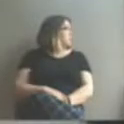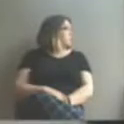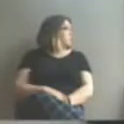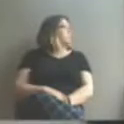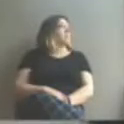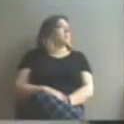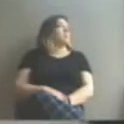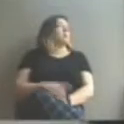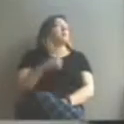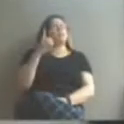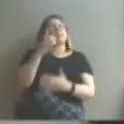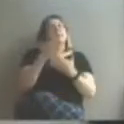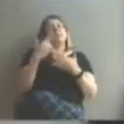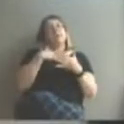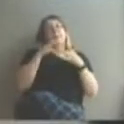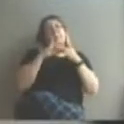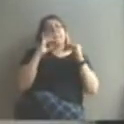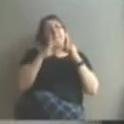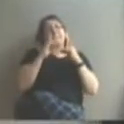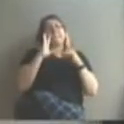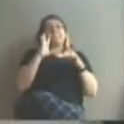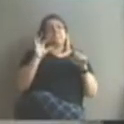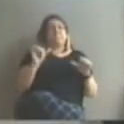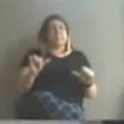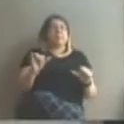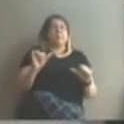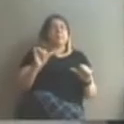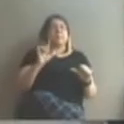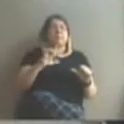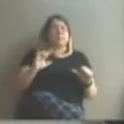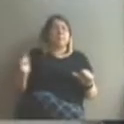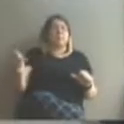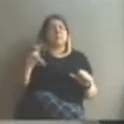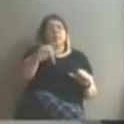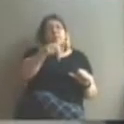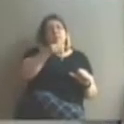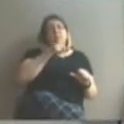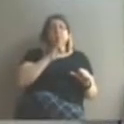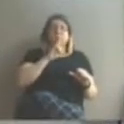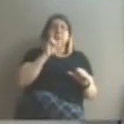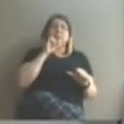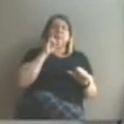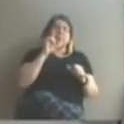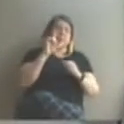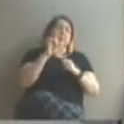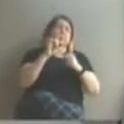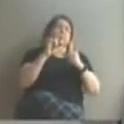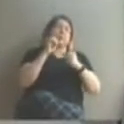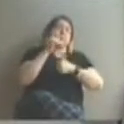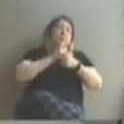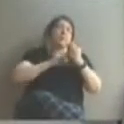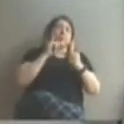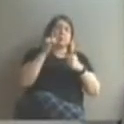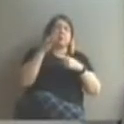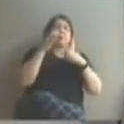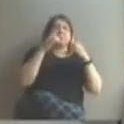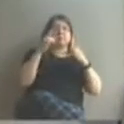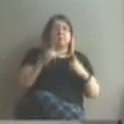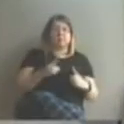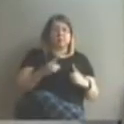98. The one thing that I would say, though, is there will probably be rolling domino effects with every job description tonight